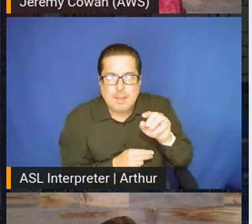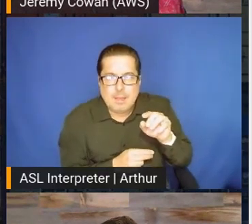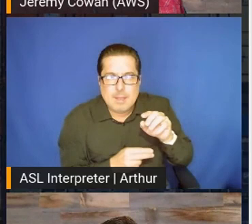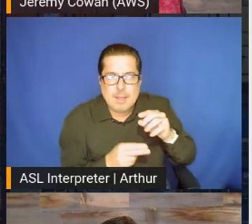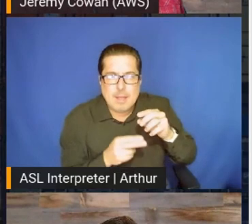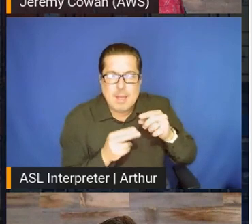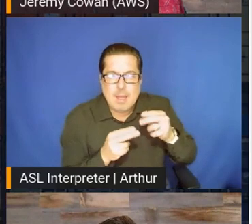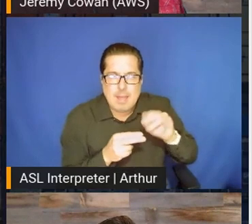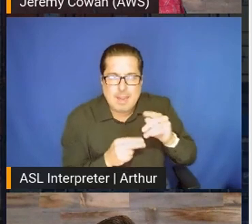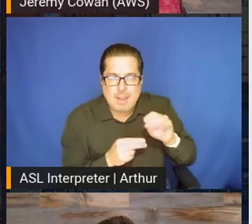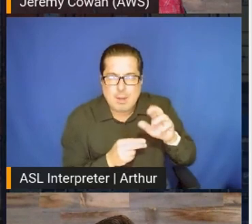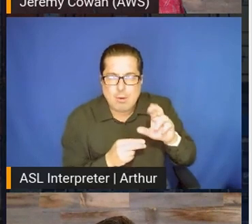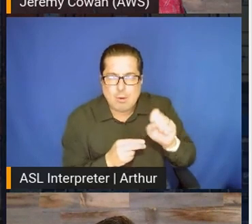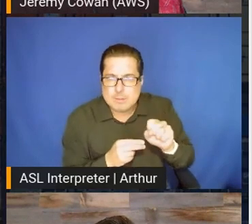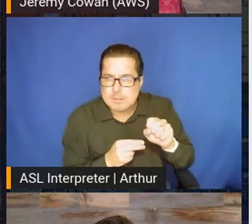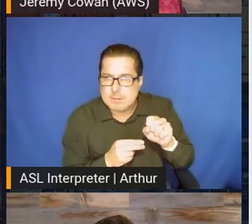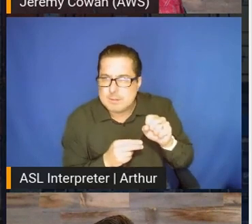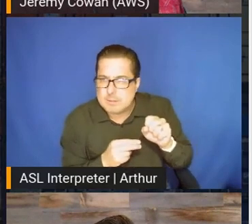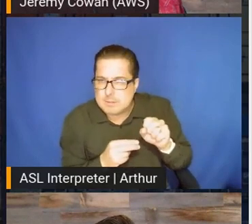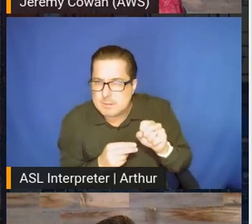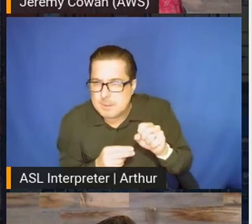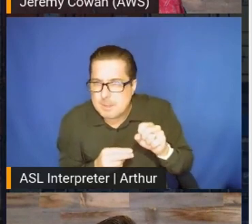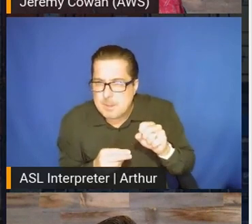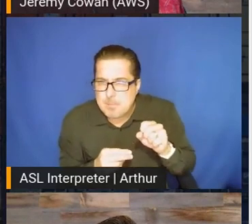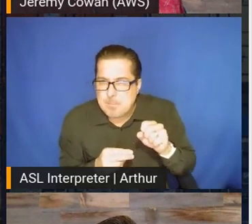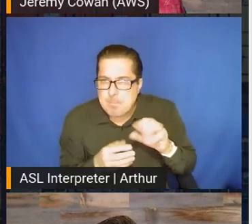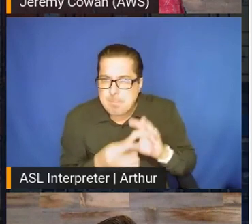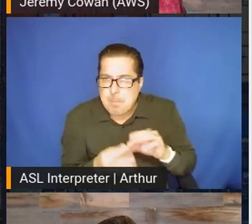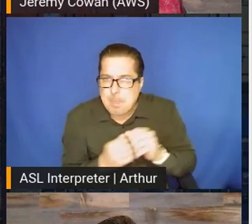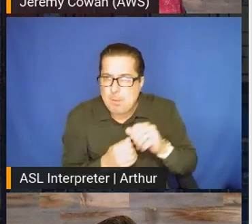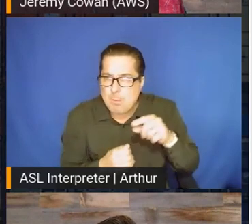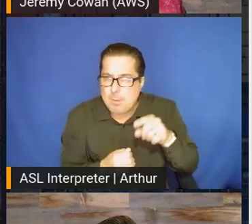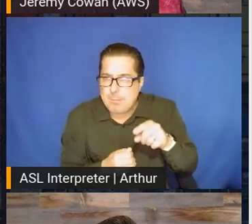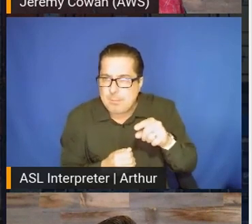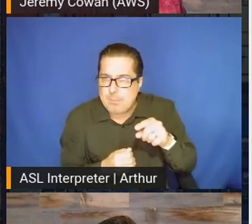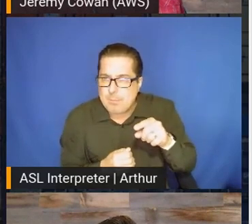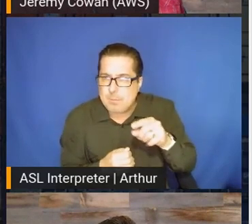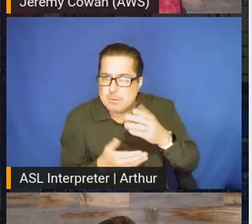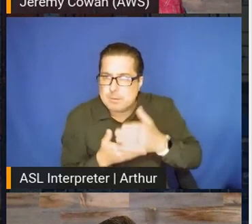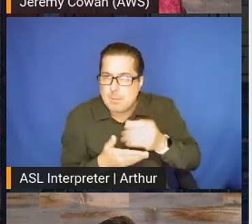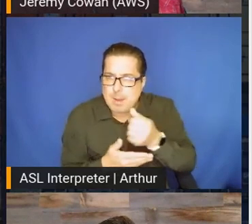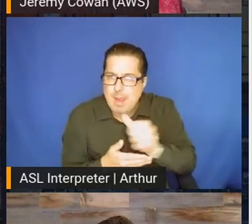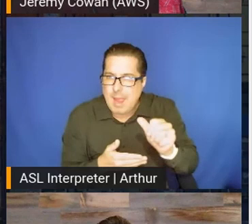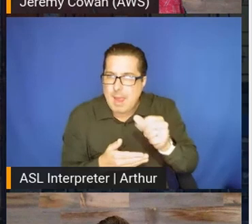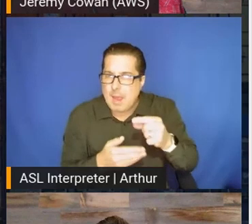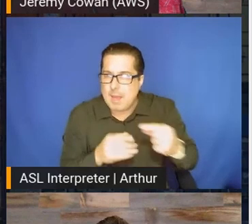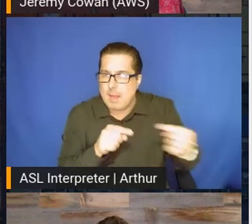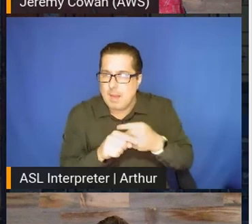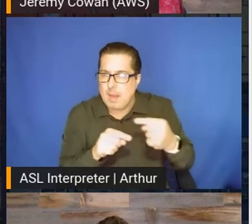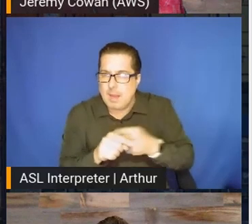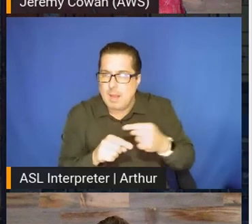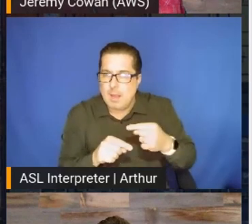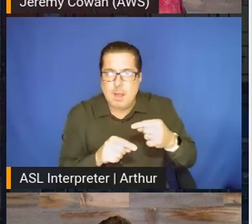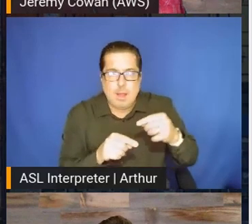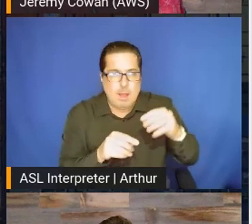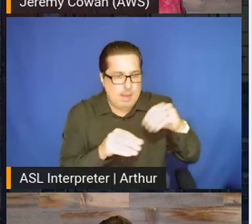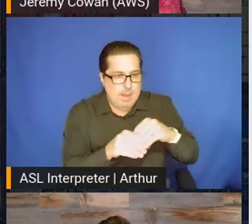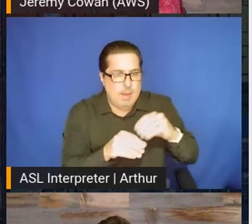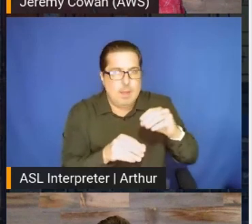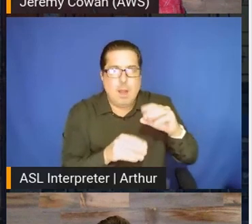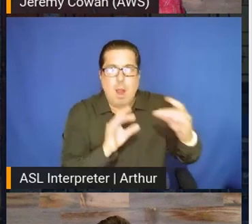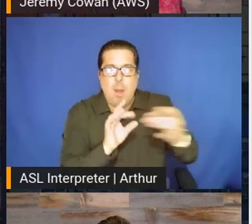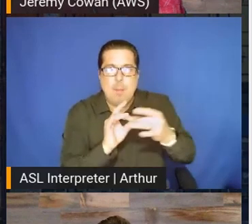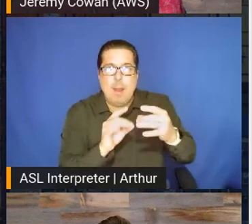which allows all of the egress communications versus stopping any incoming connections from the